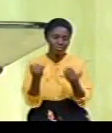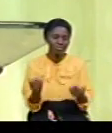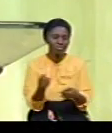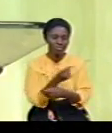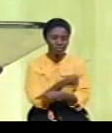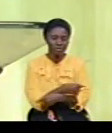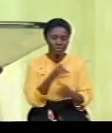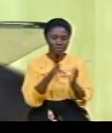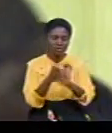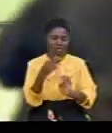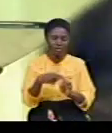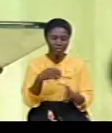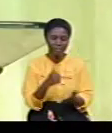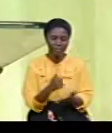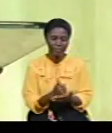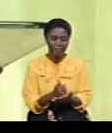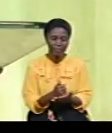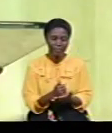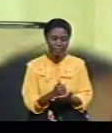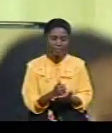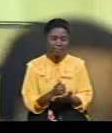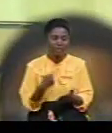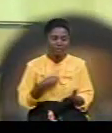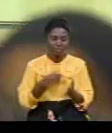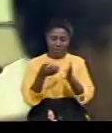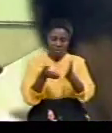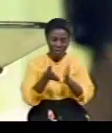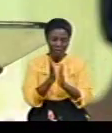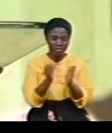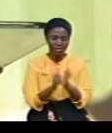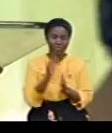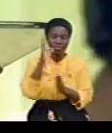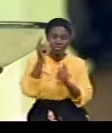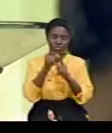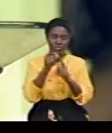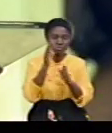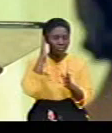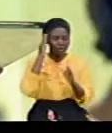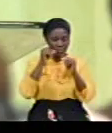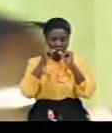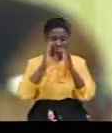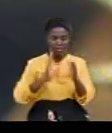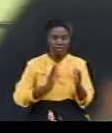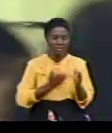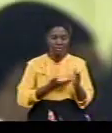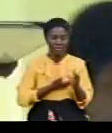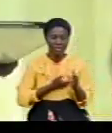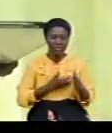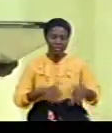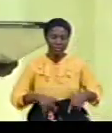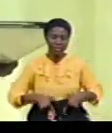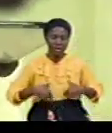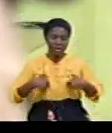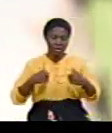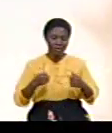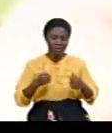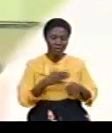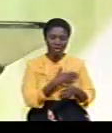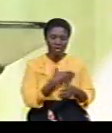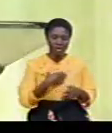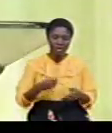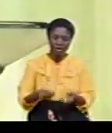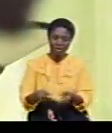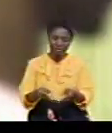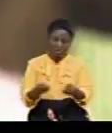Jesus' name. We ask that your word will bless our lives and give us all the